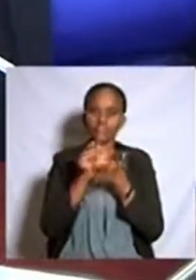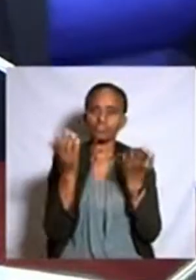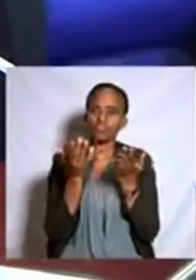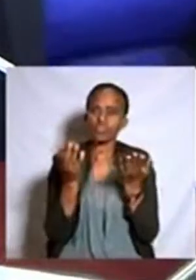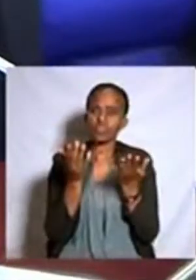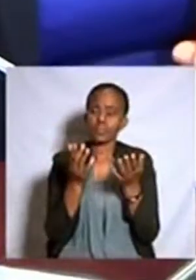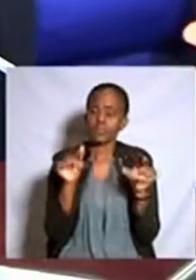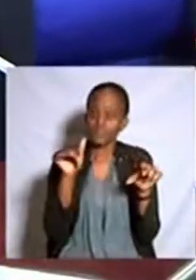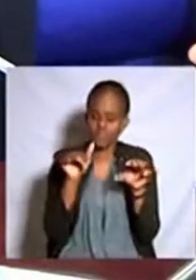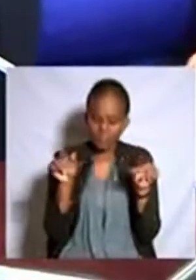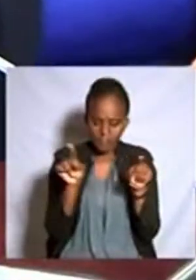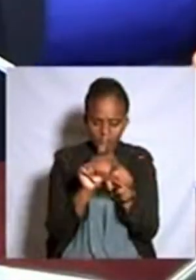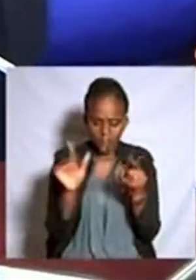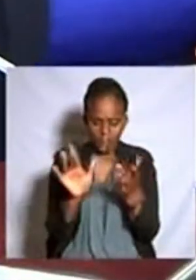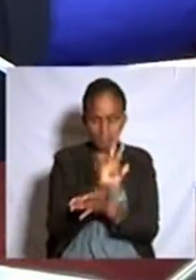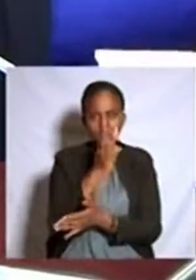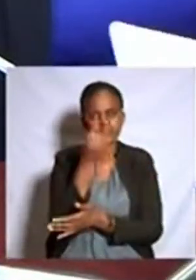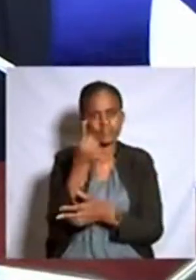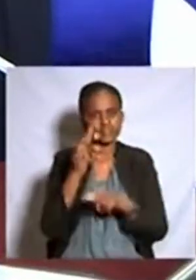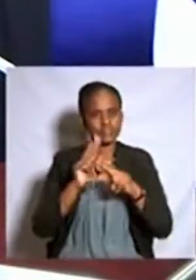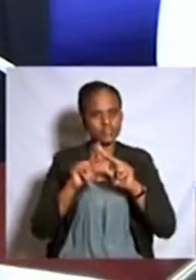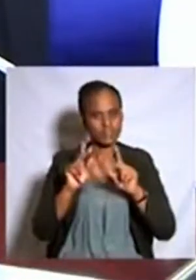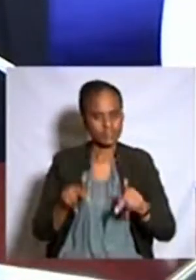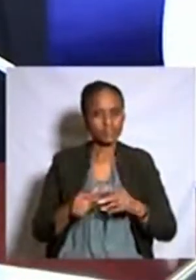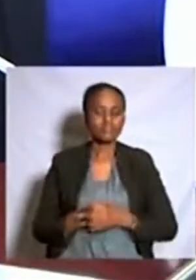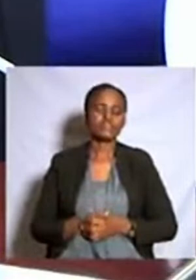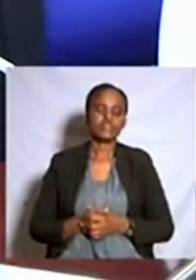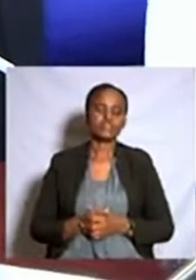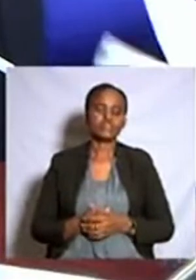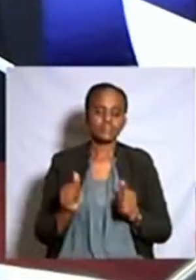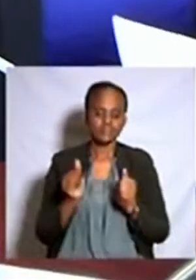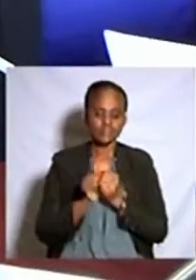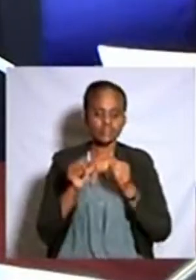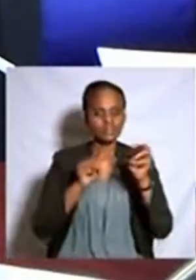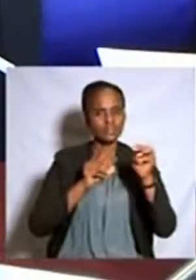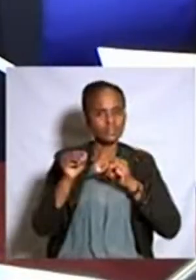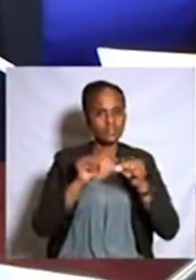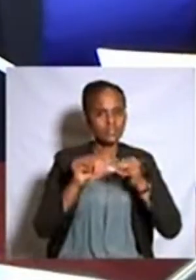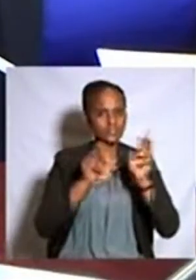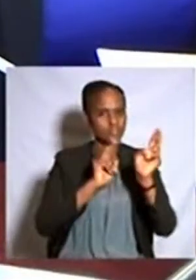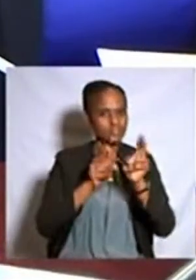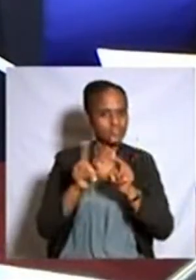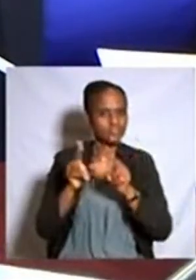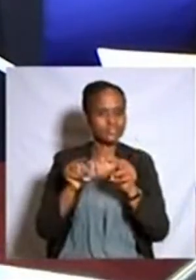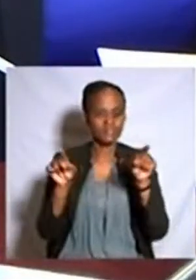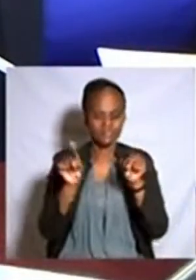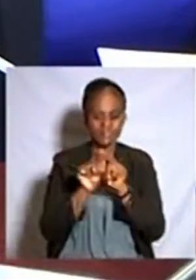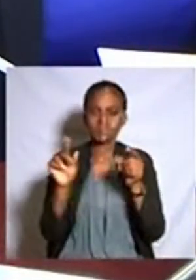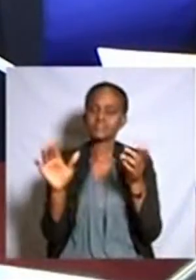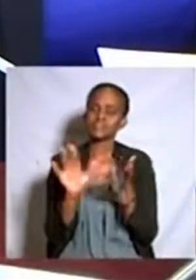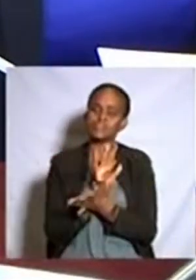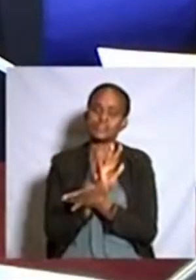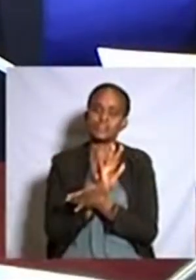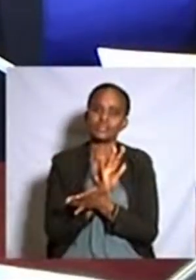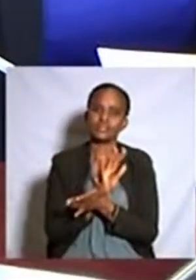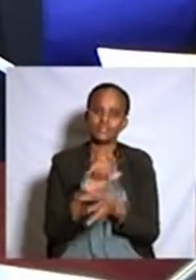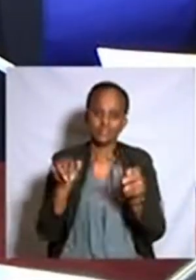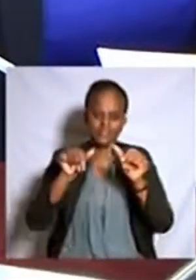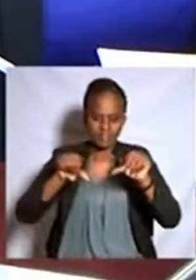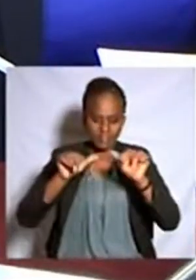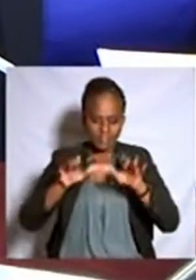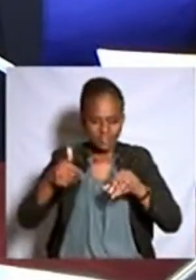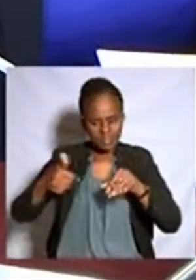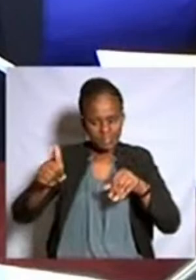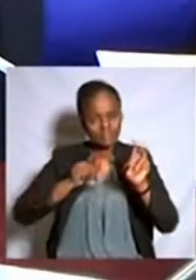on same page 11, Chair. In terms of management response, it's on the same page. The auditor's observation